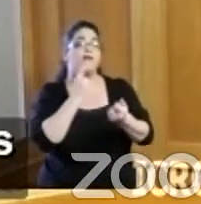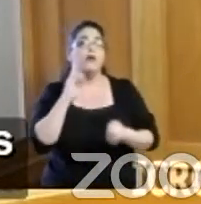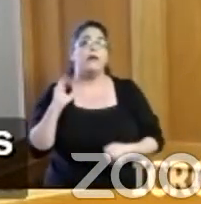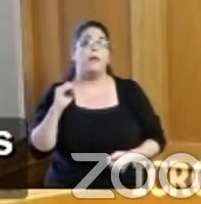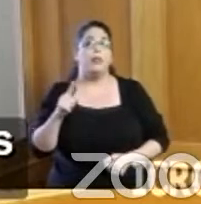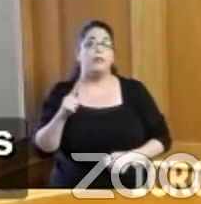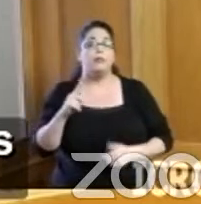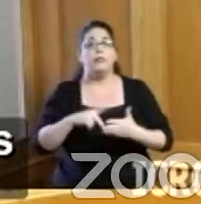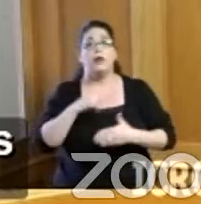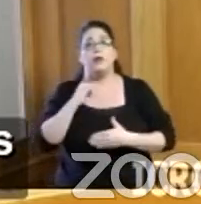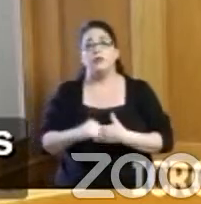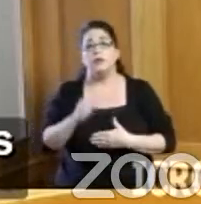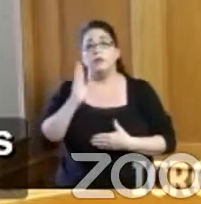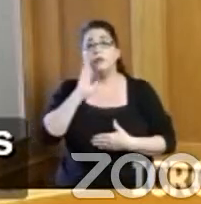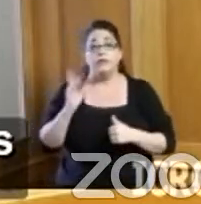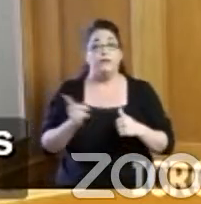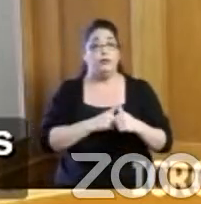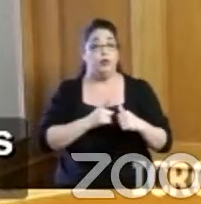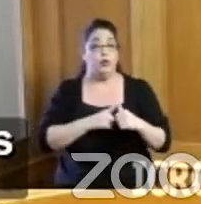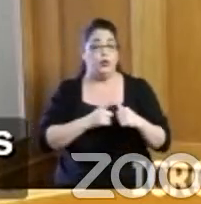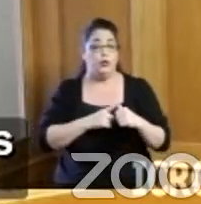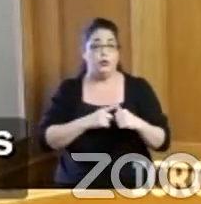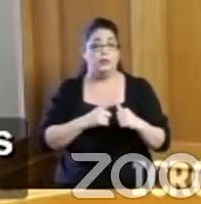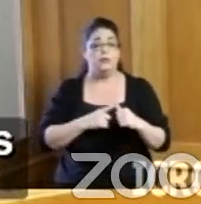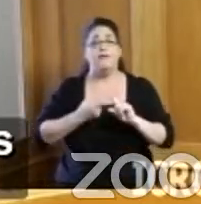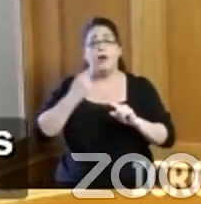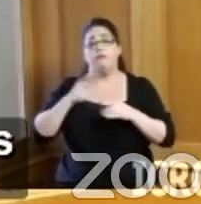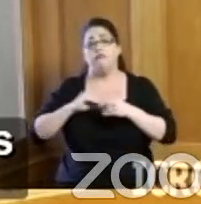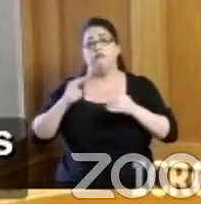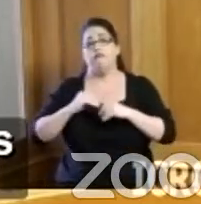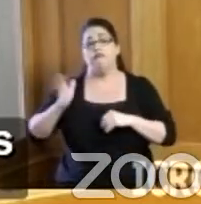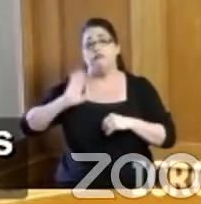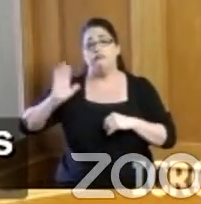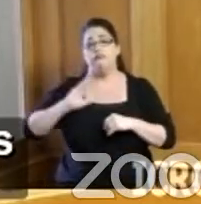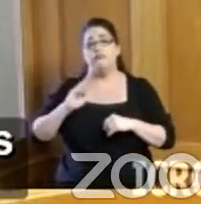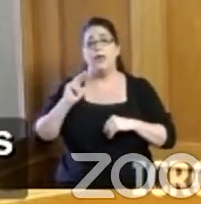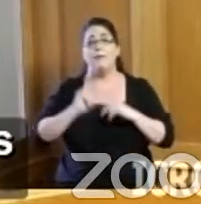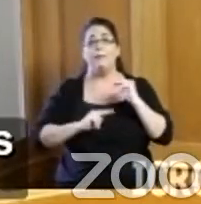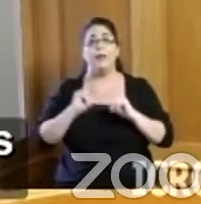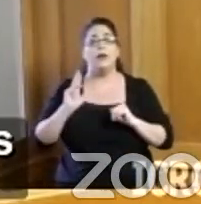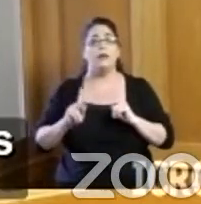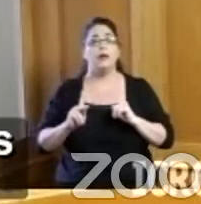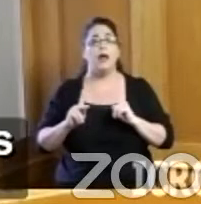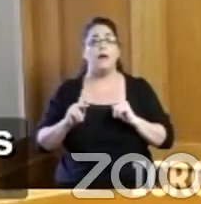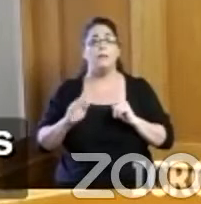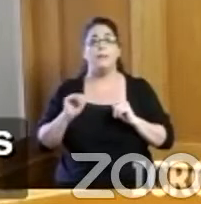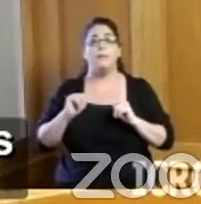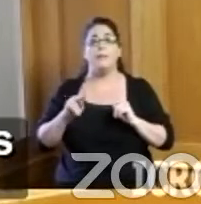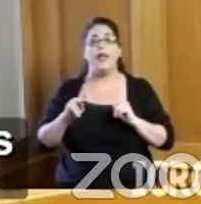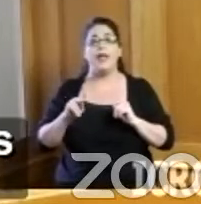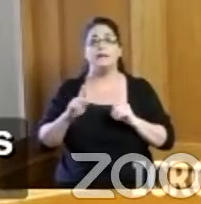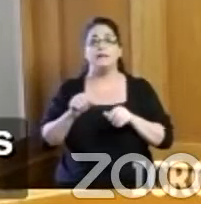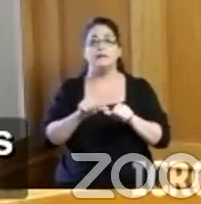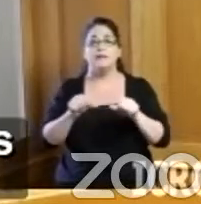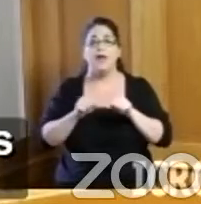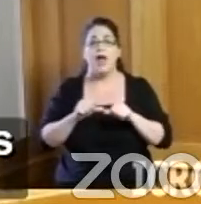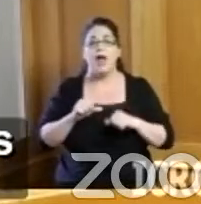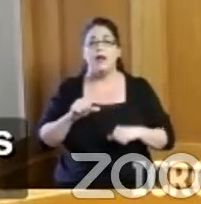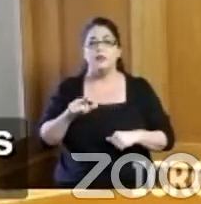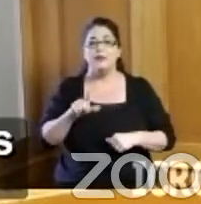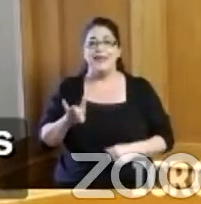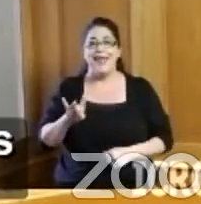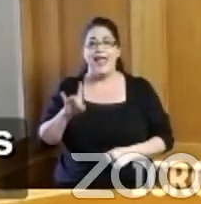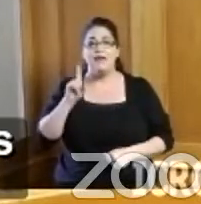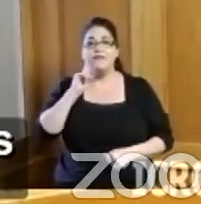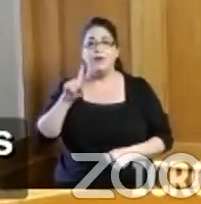projects. The first of these was the subject of some public comment earlier. That is the build-out of Banks Lot 28, inclusive of a Black Music Walk